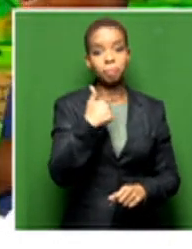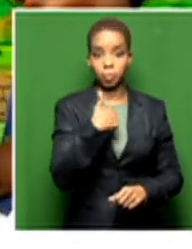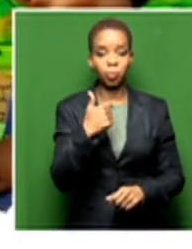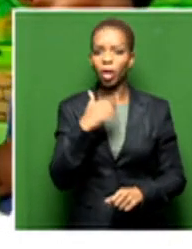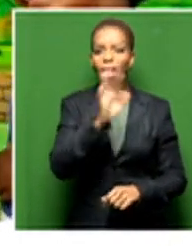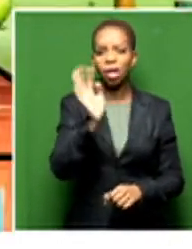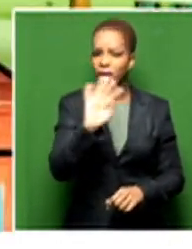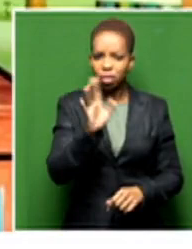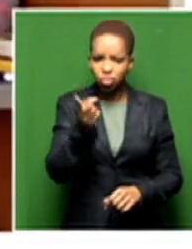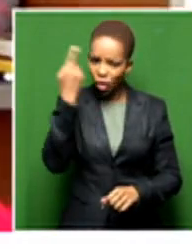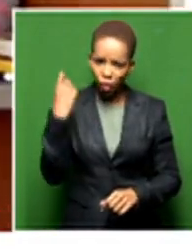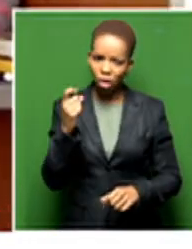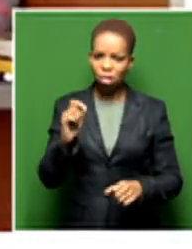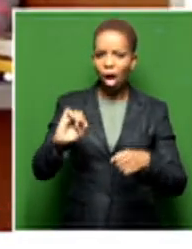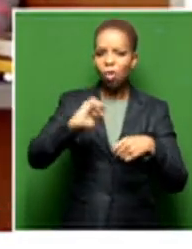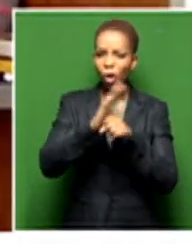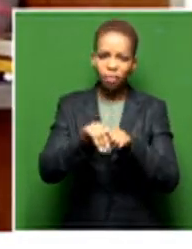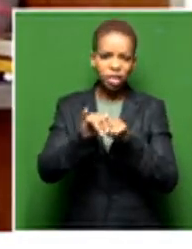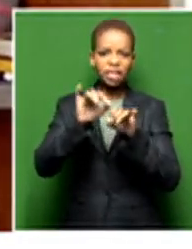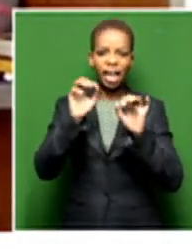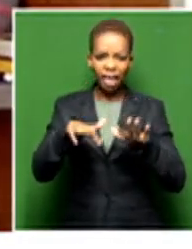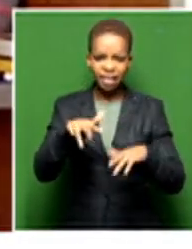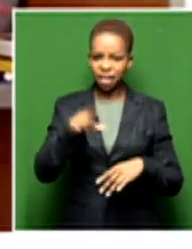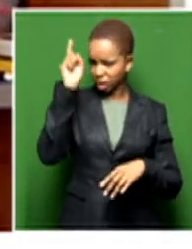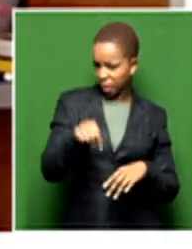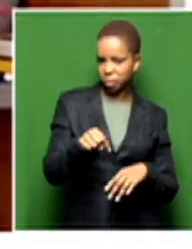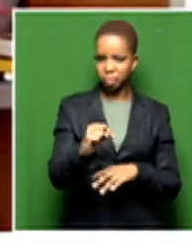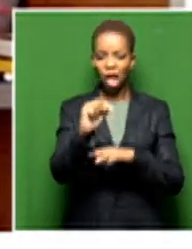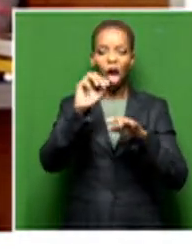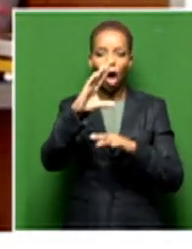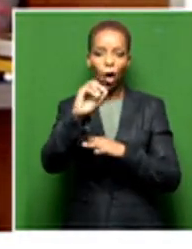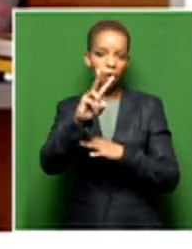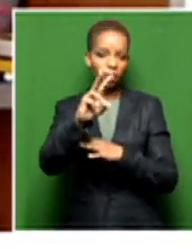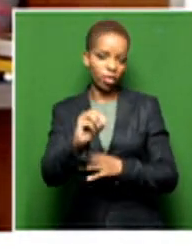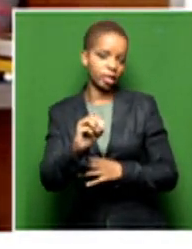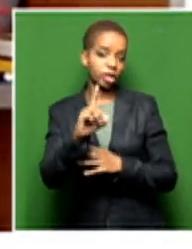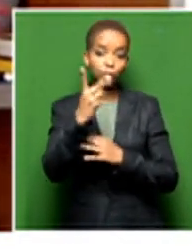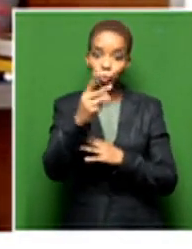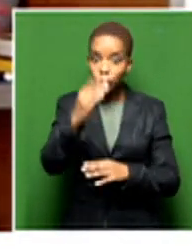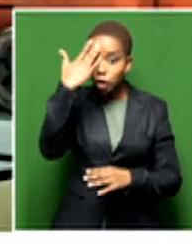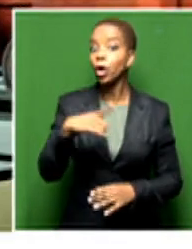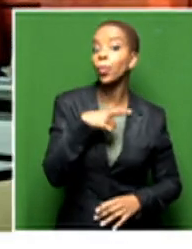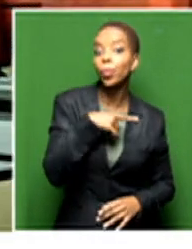call it COVID-19. You should call it COVID-20. Do you know why?